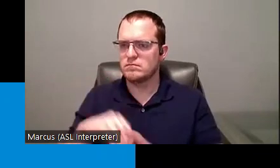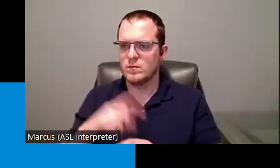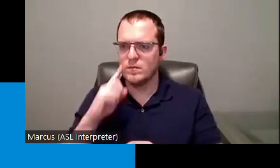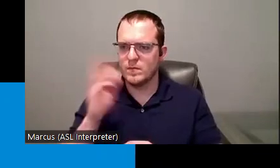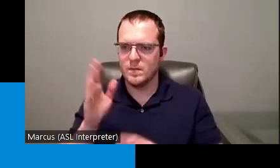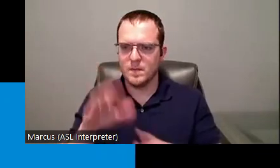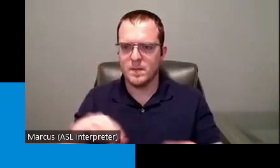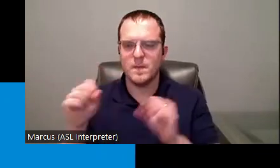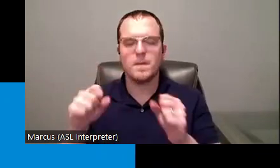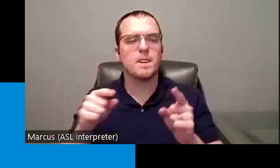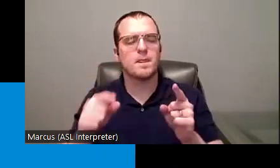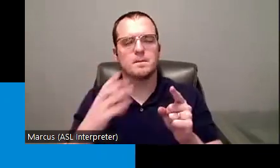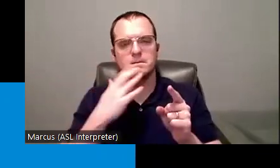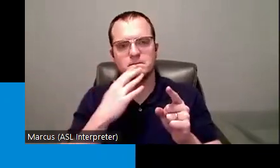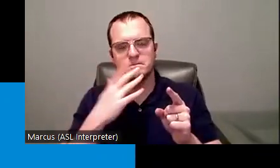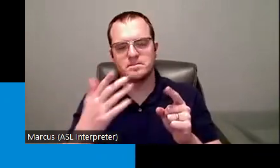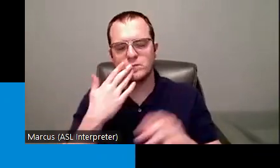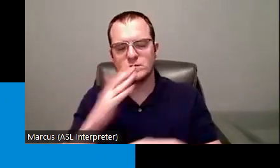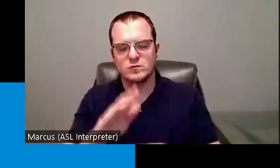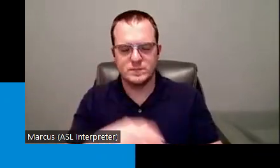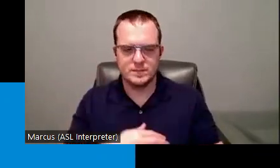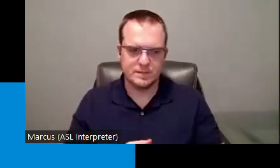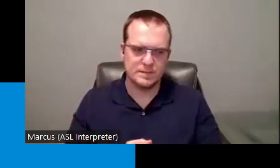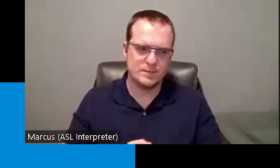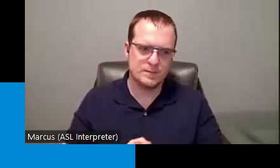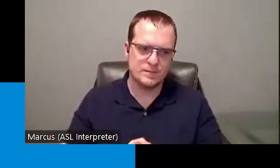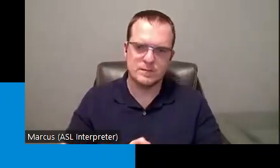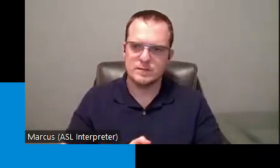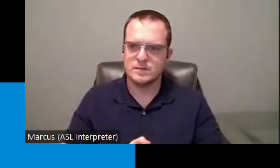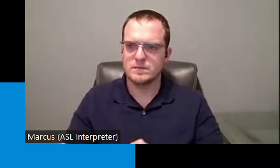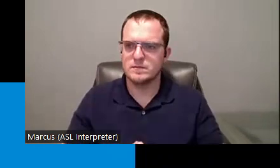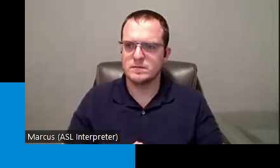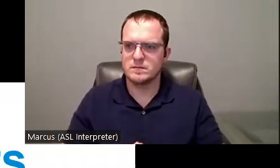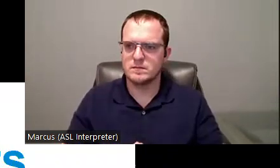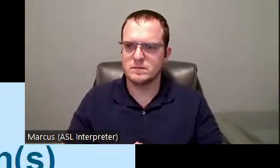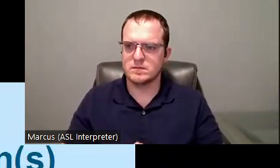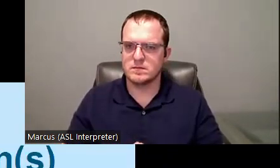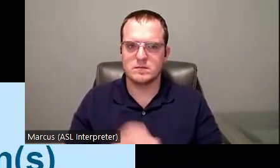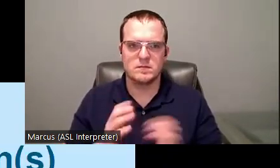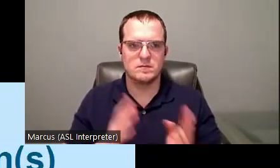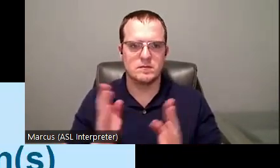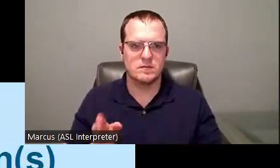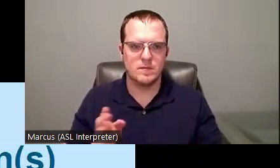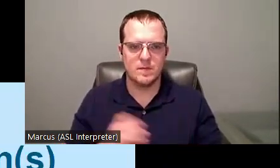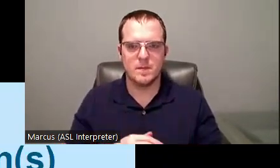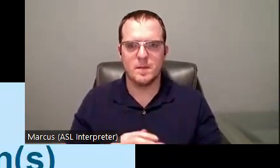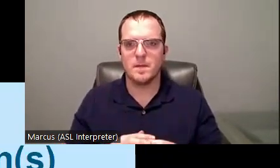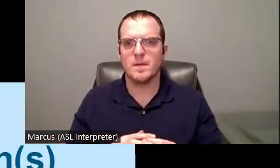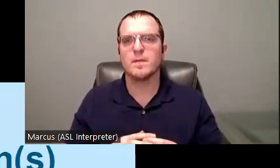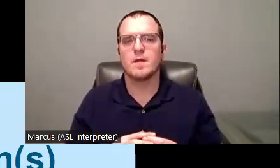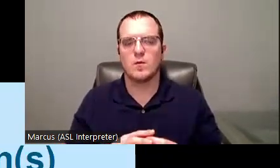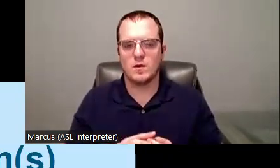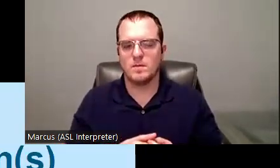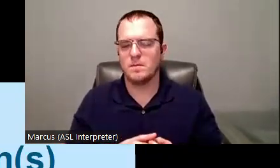Thank you. Good afternoon. I think it's next slide. There we go. Thank